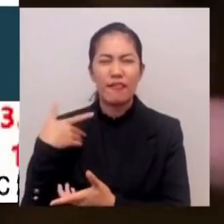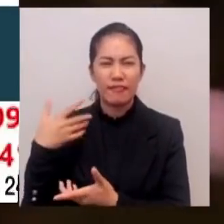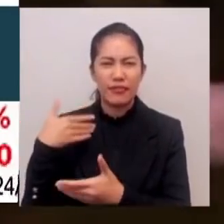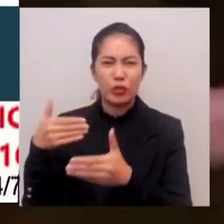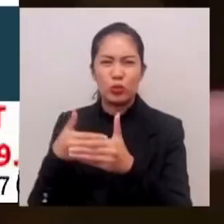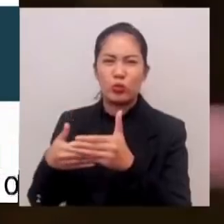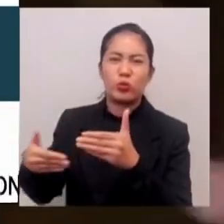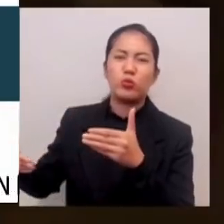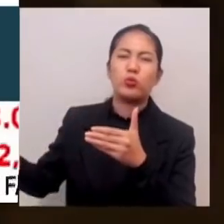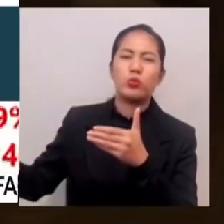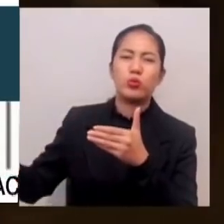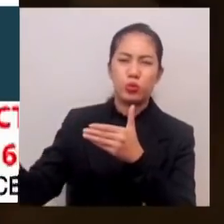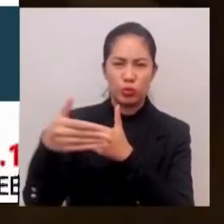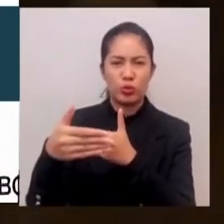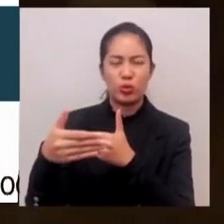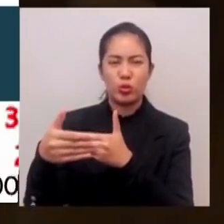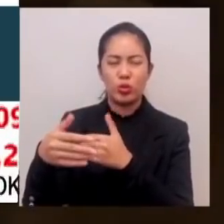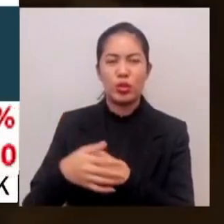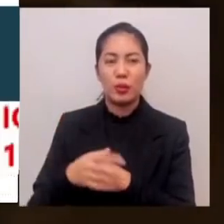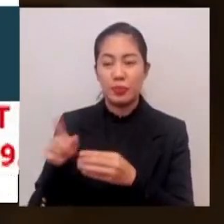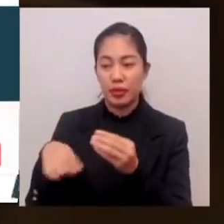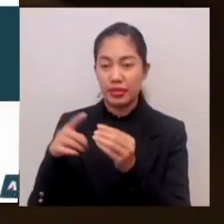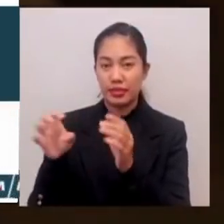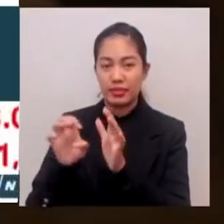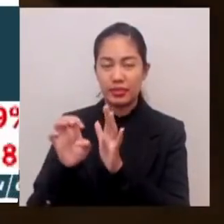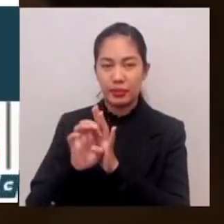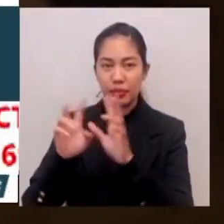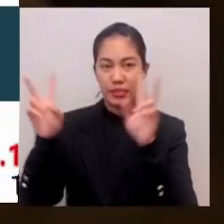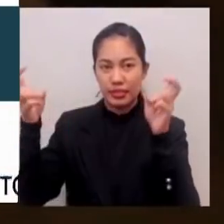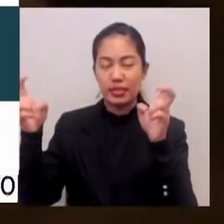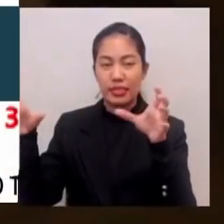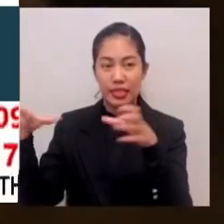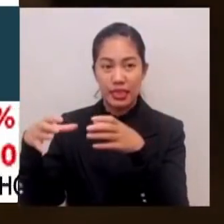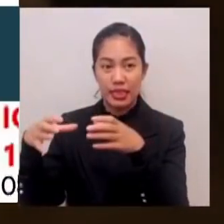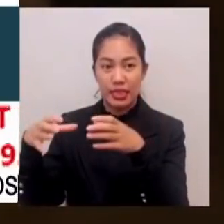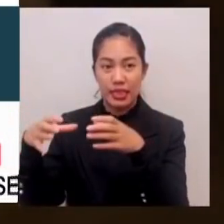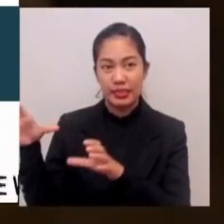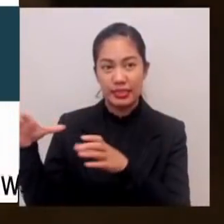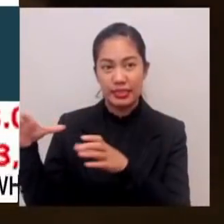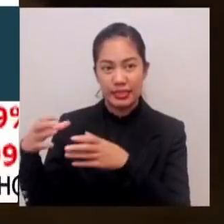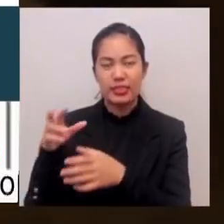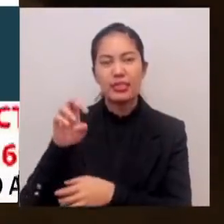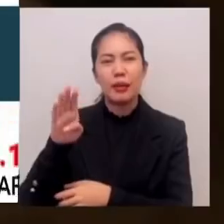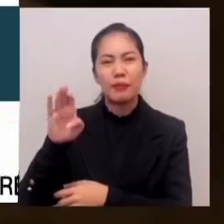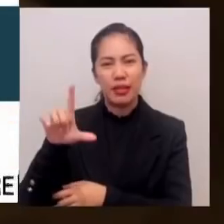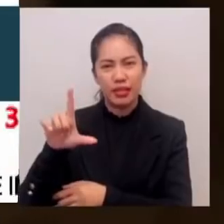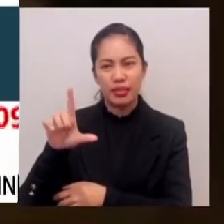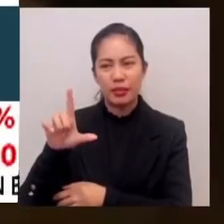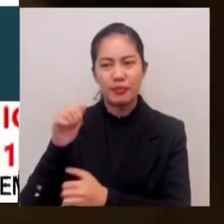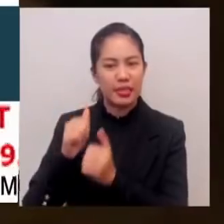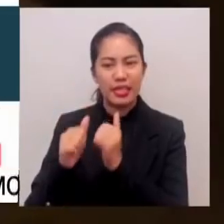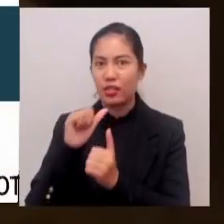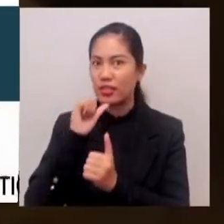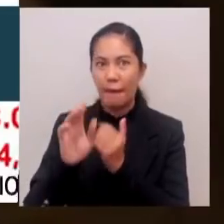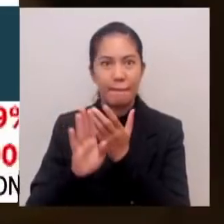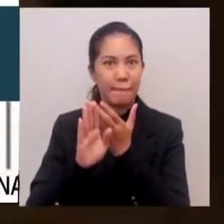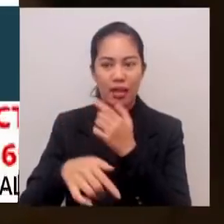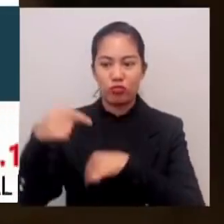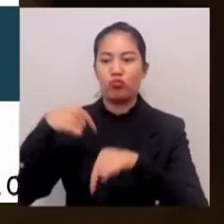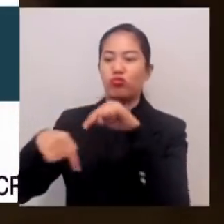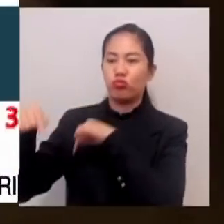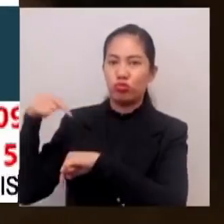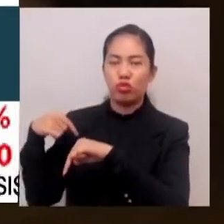the case of the left rebels, the leftist rebels, we have not even gone to square one, no? So, in other